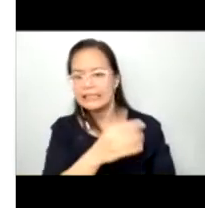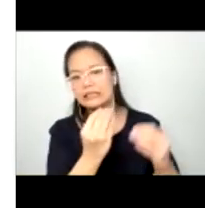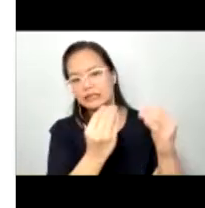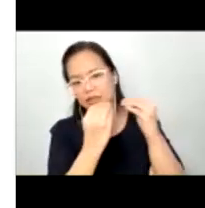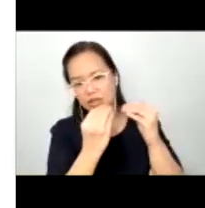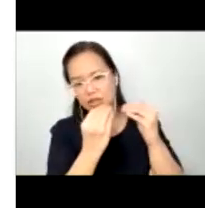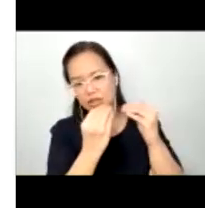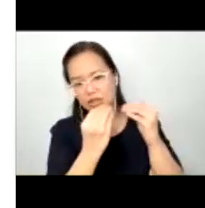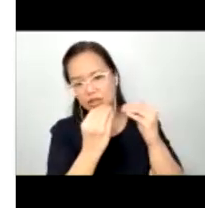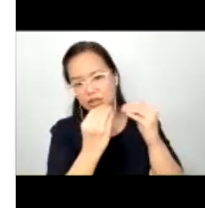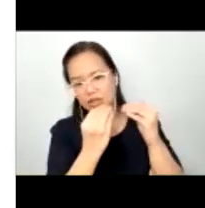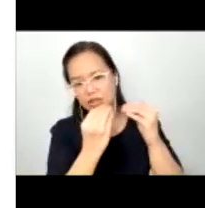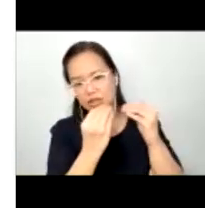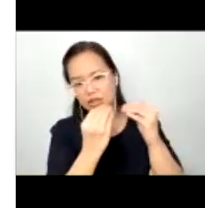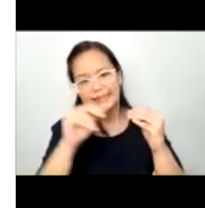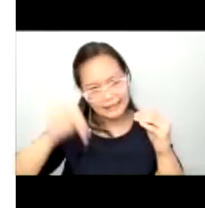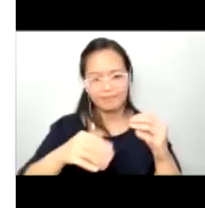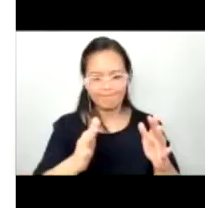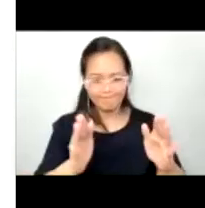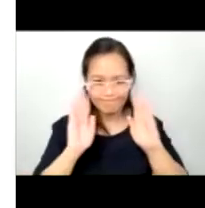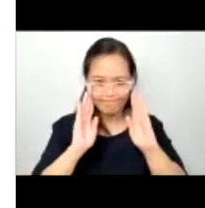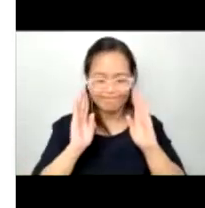listen. So Professor Manhit,